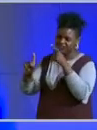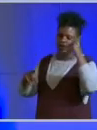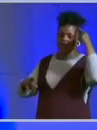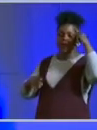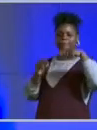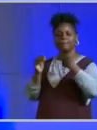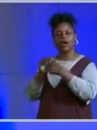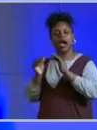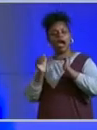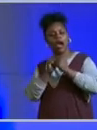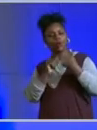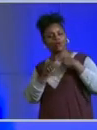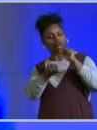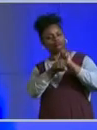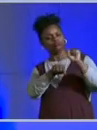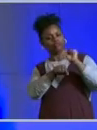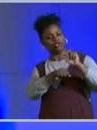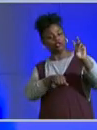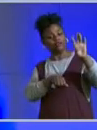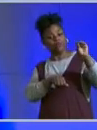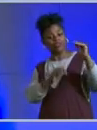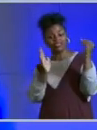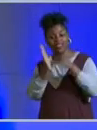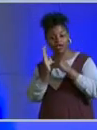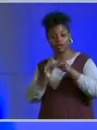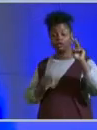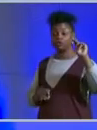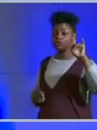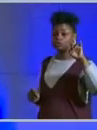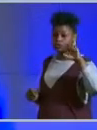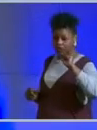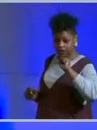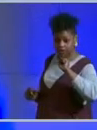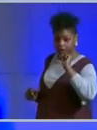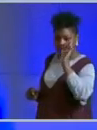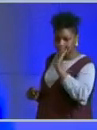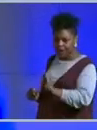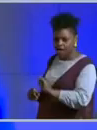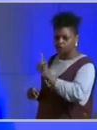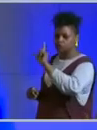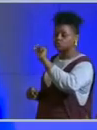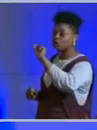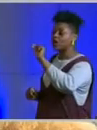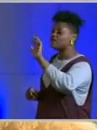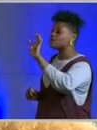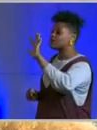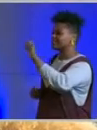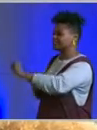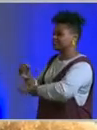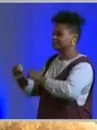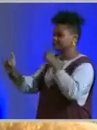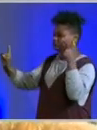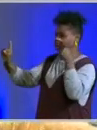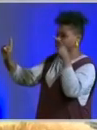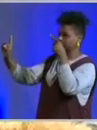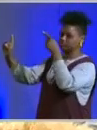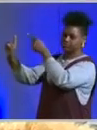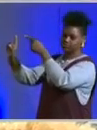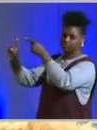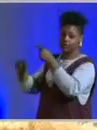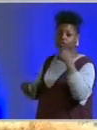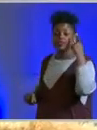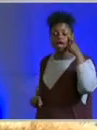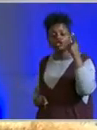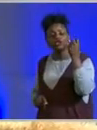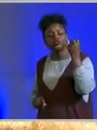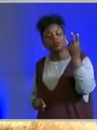produce 240,000 units by 2025, for DC to produce 36,000 units, of which 12,000 will be